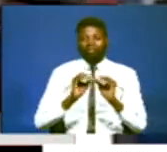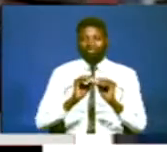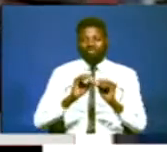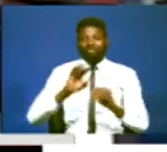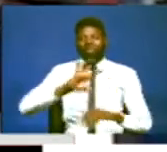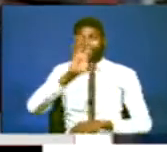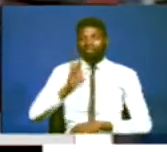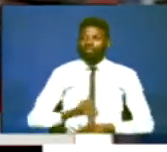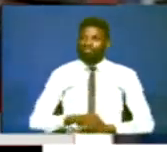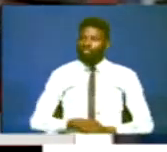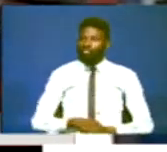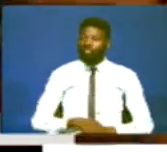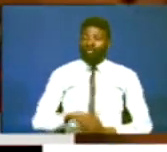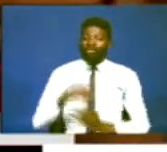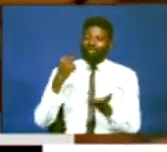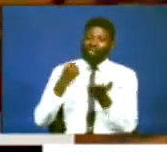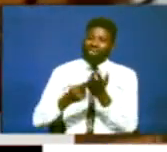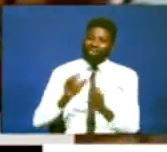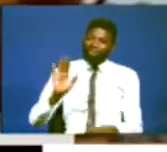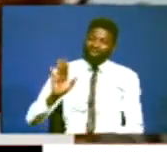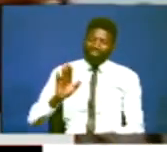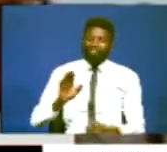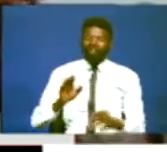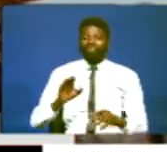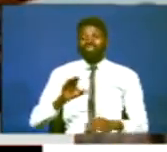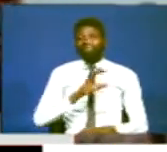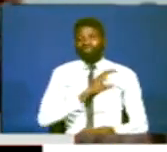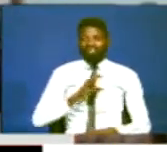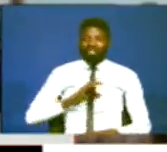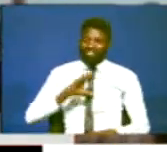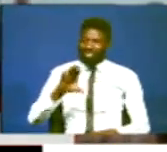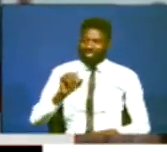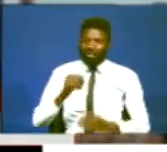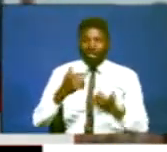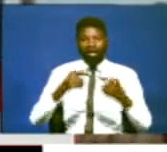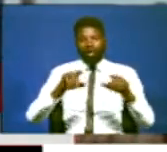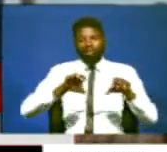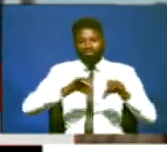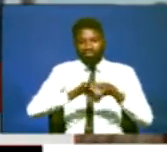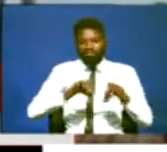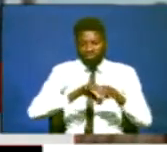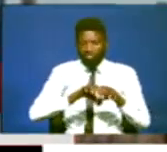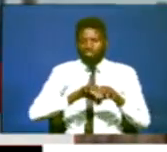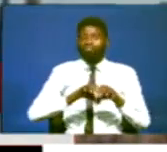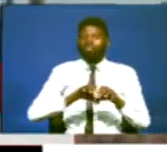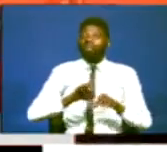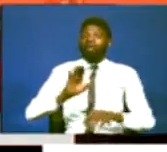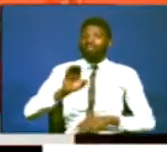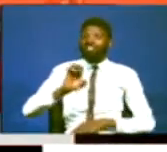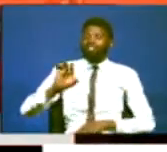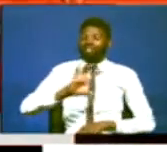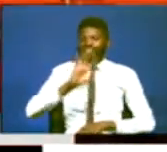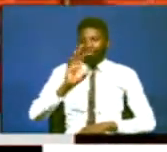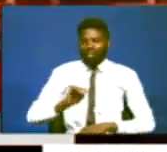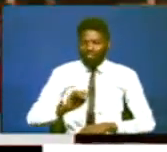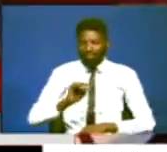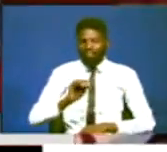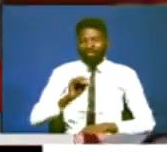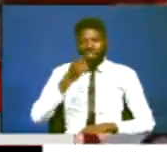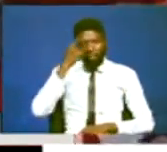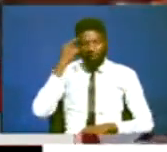Uganda's cabinet is allowing the construction of the pipeline by the East African Crude Oil Pipeline Company Limited. The